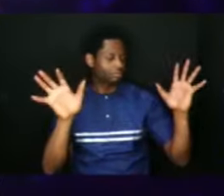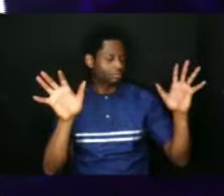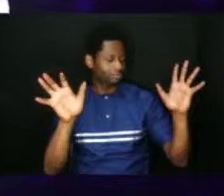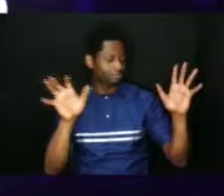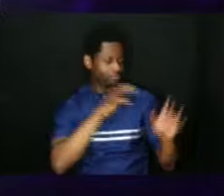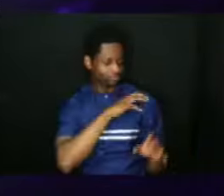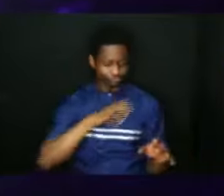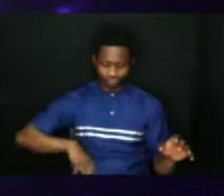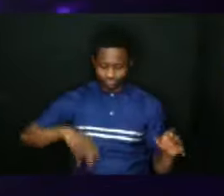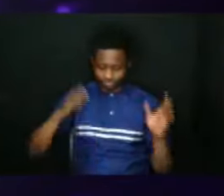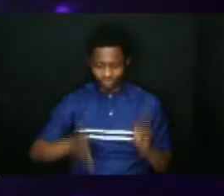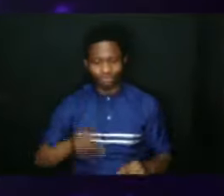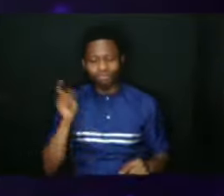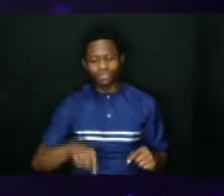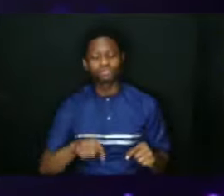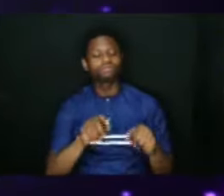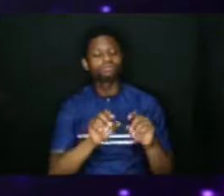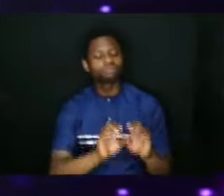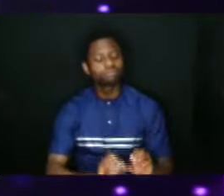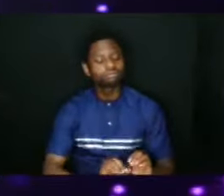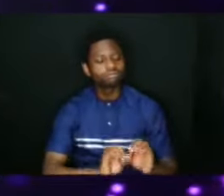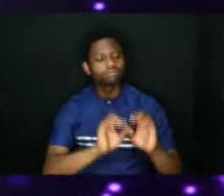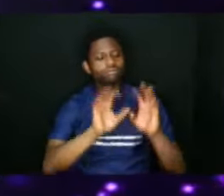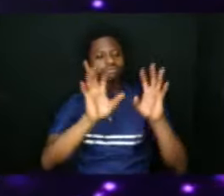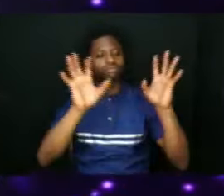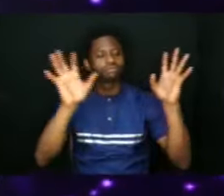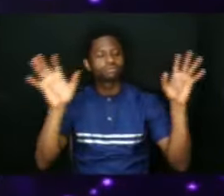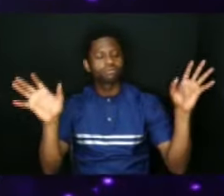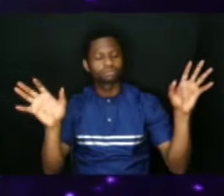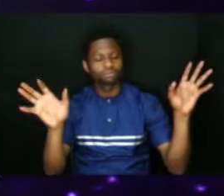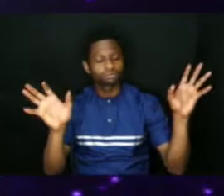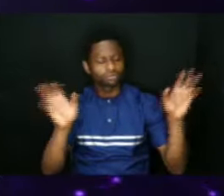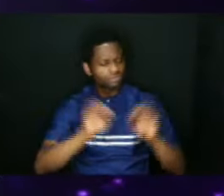To glow means to express the glory of God.